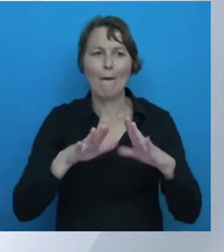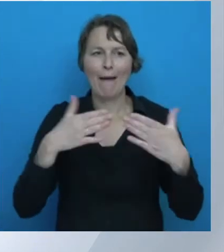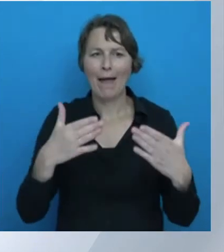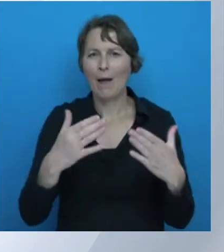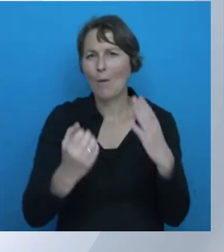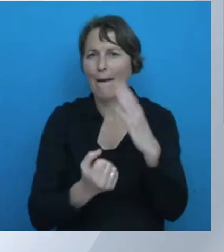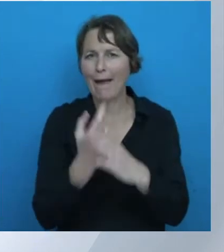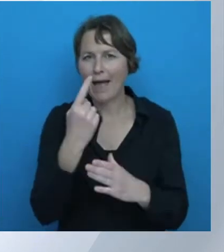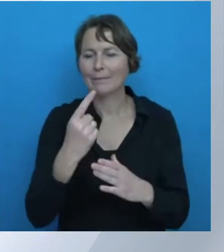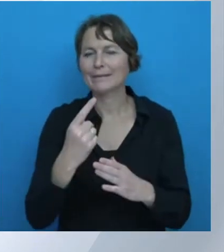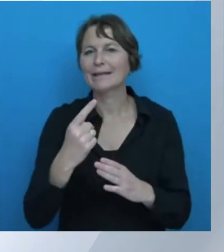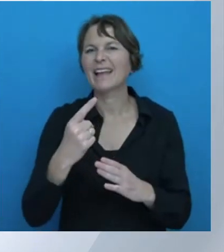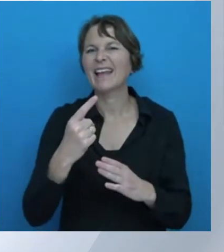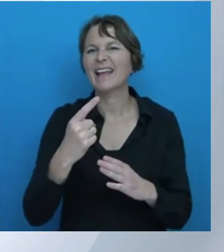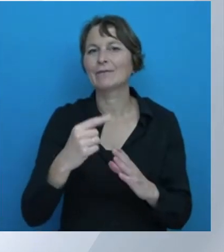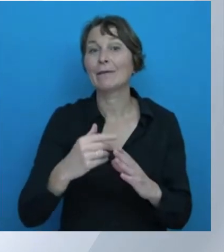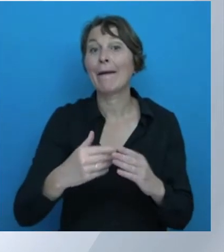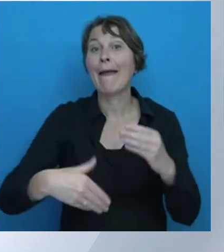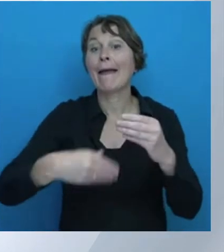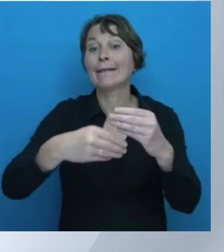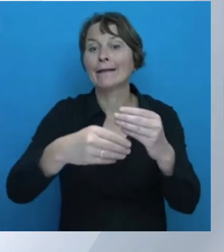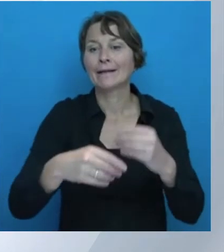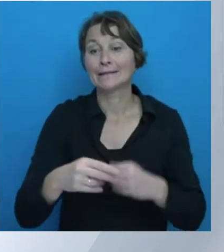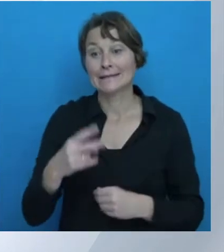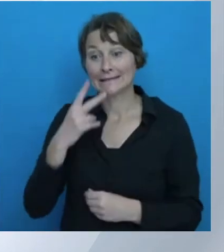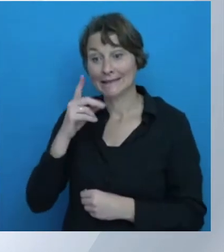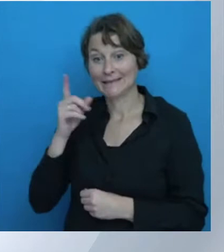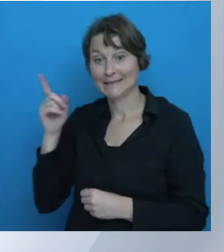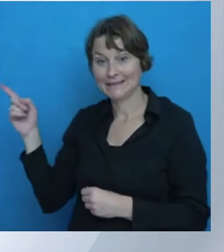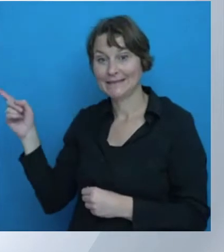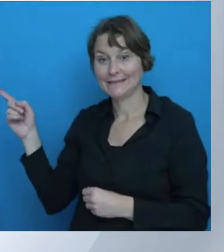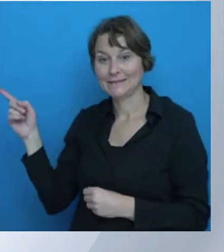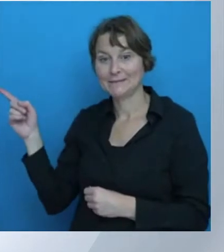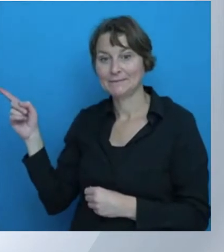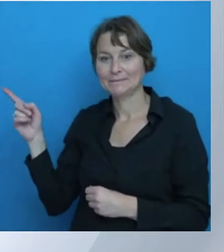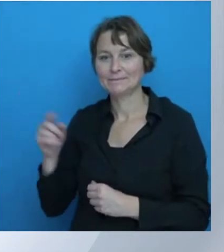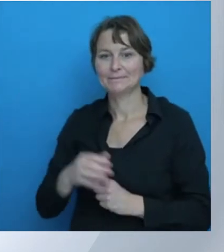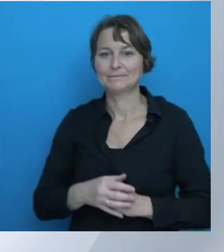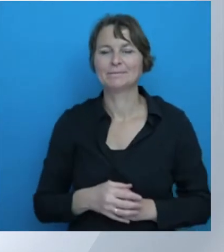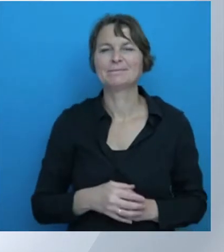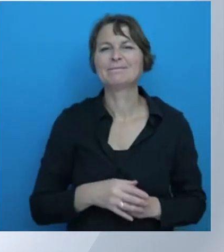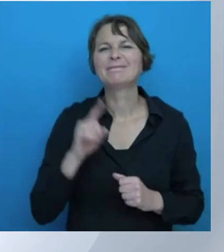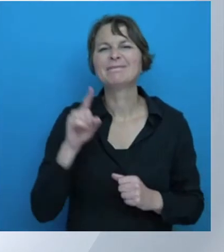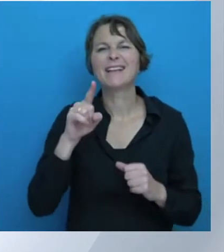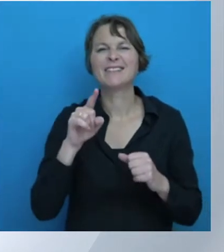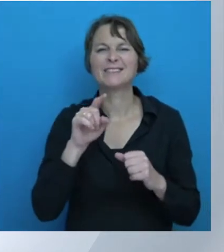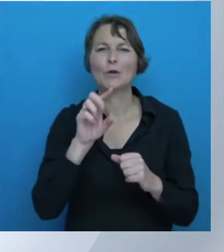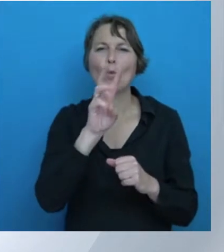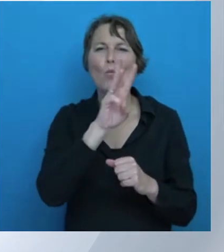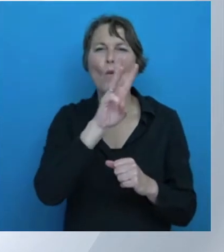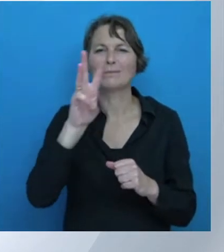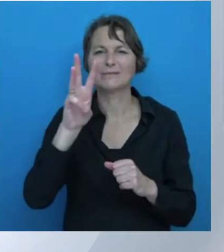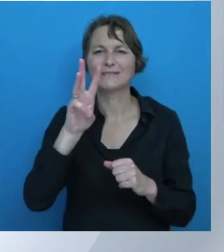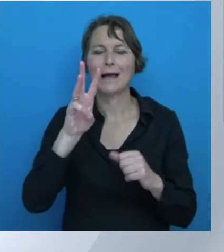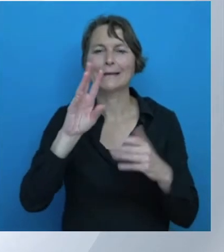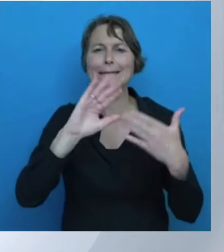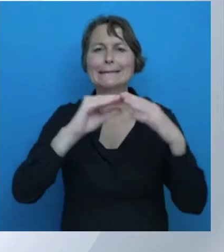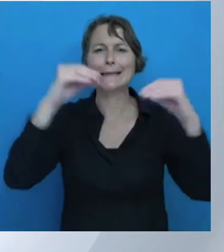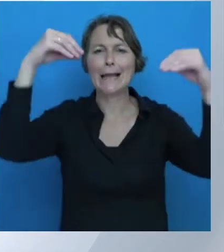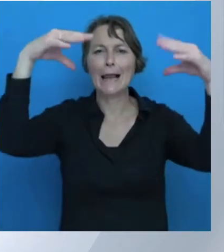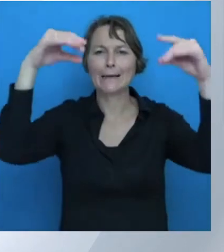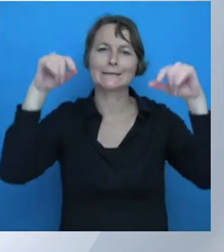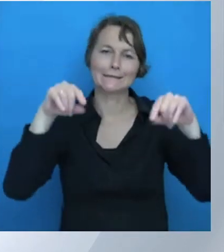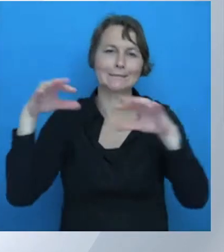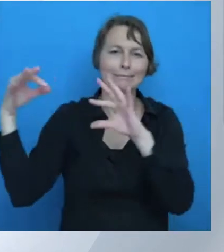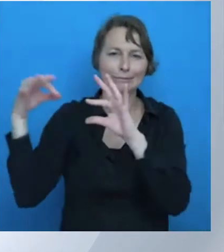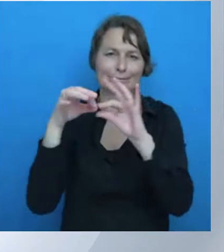you can see here, this is City Lights, your access to the city. And I've got the inaccessible version open here, and it looks accessible. You can see